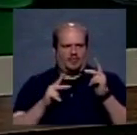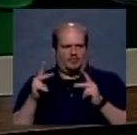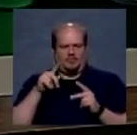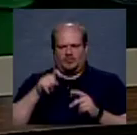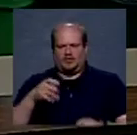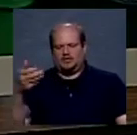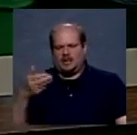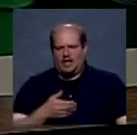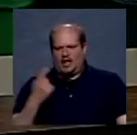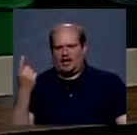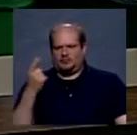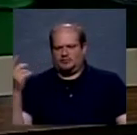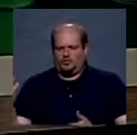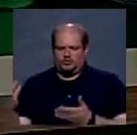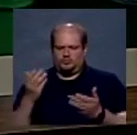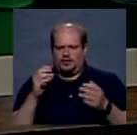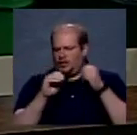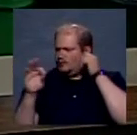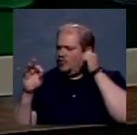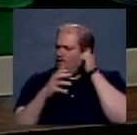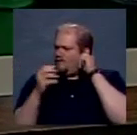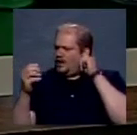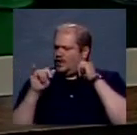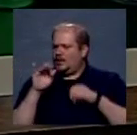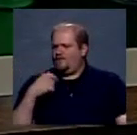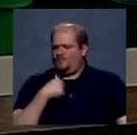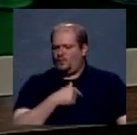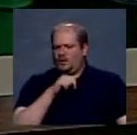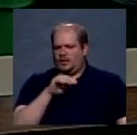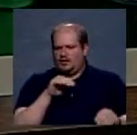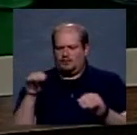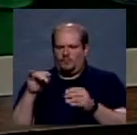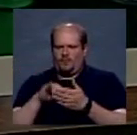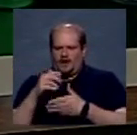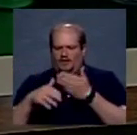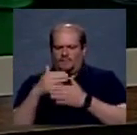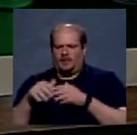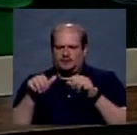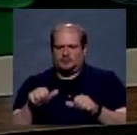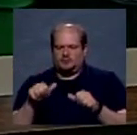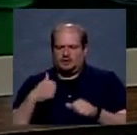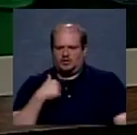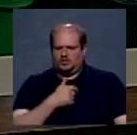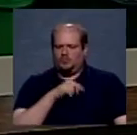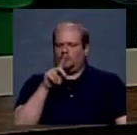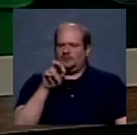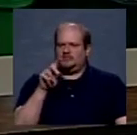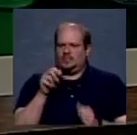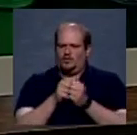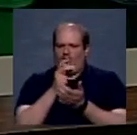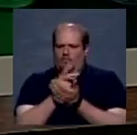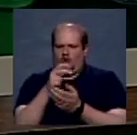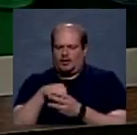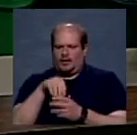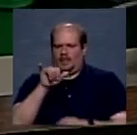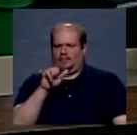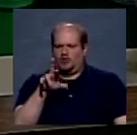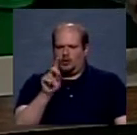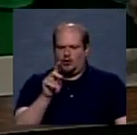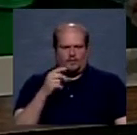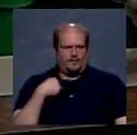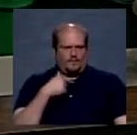hire somebody to take them off. And if we can move this as fast as we did with parking in the yard,